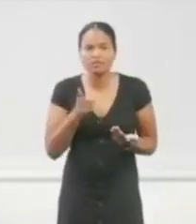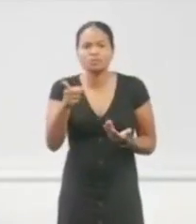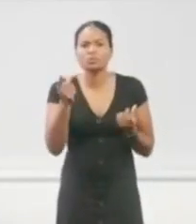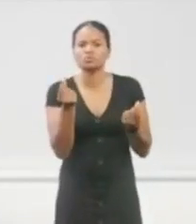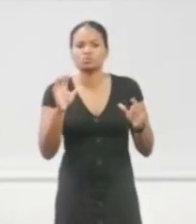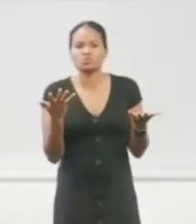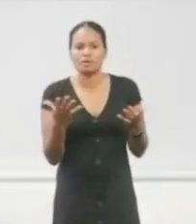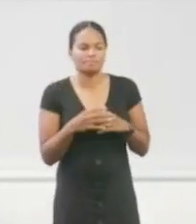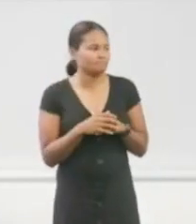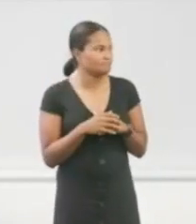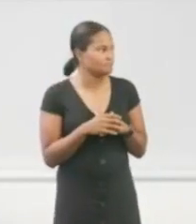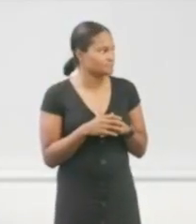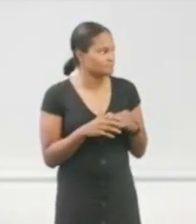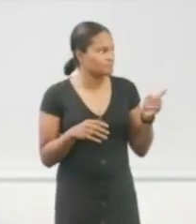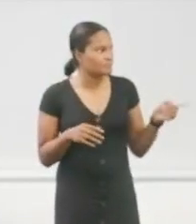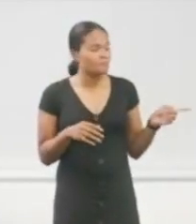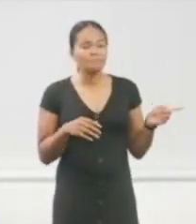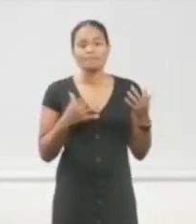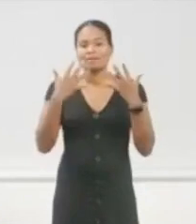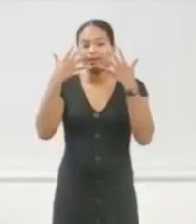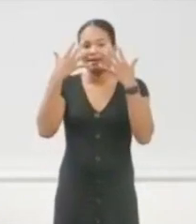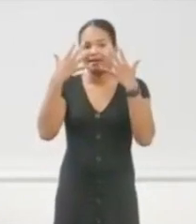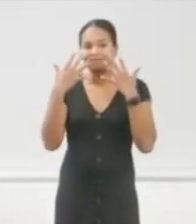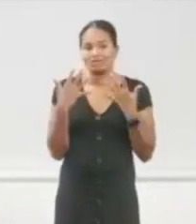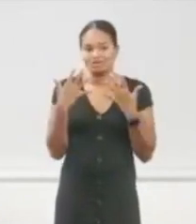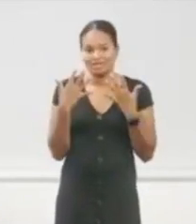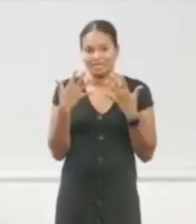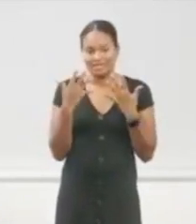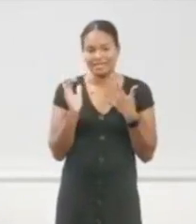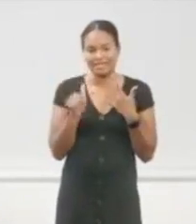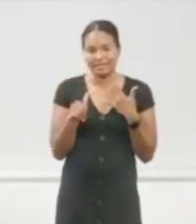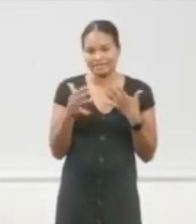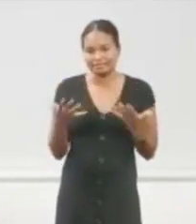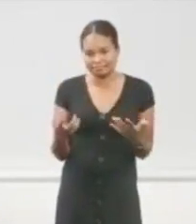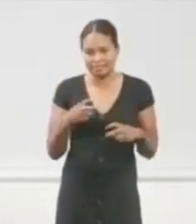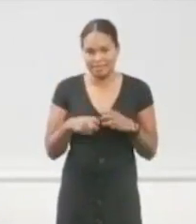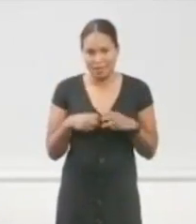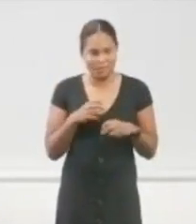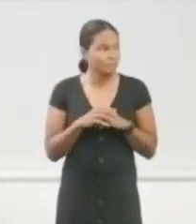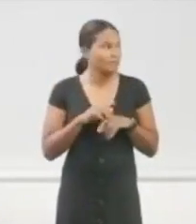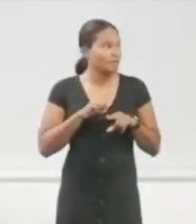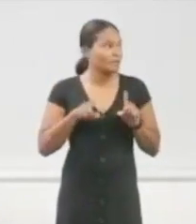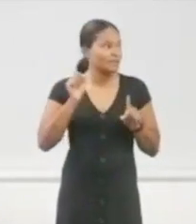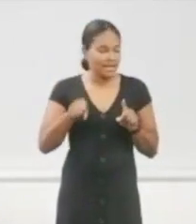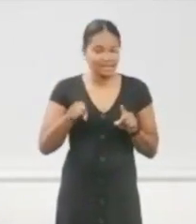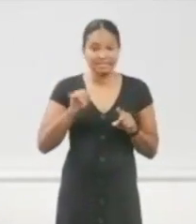Well, unfortunately, that's a bad call to make. But yes, you'll want to call the